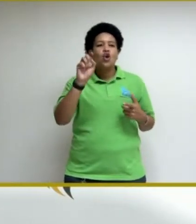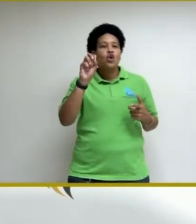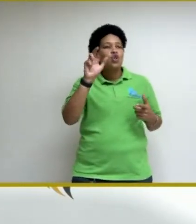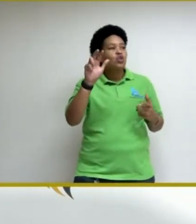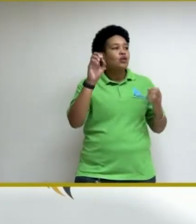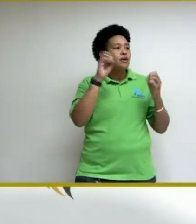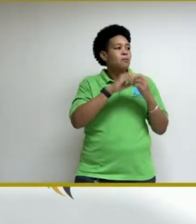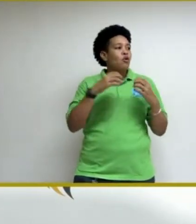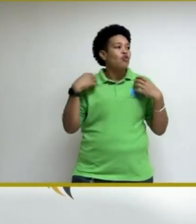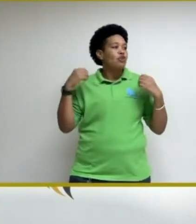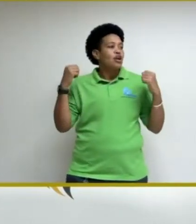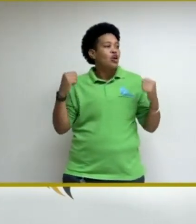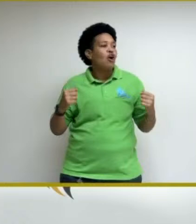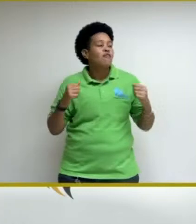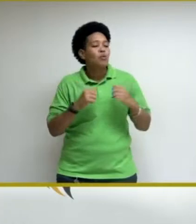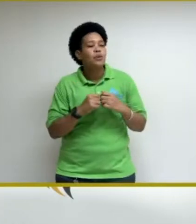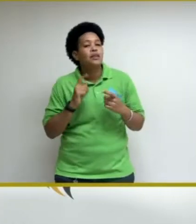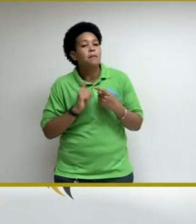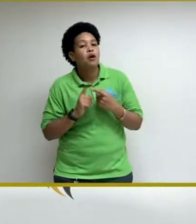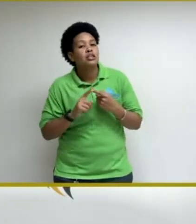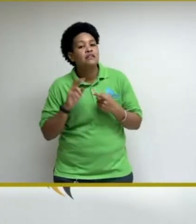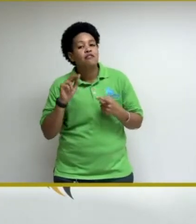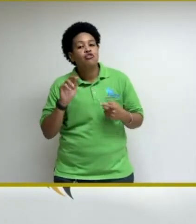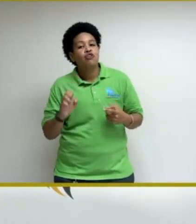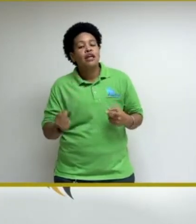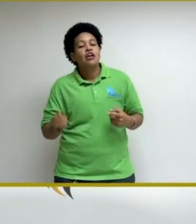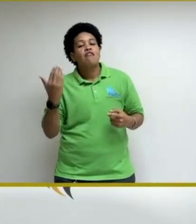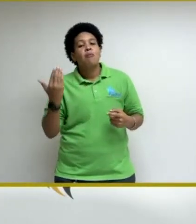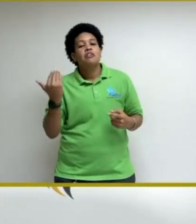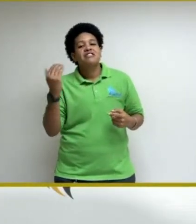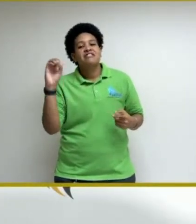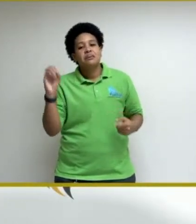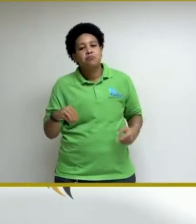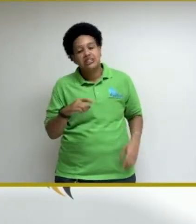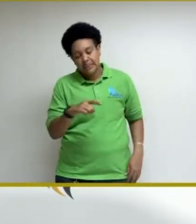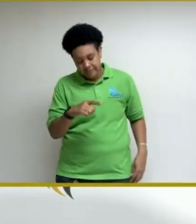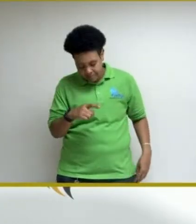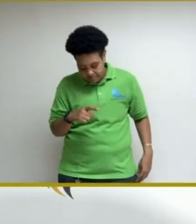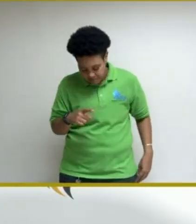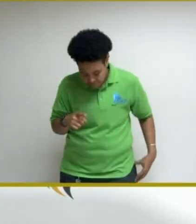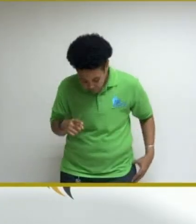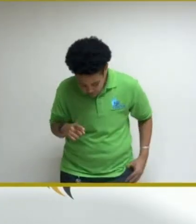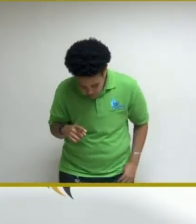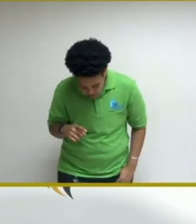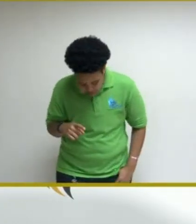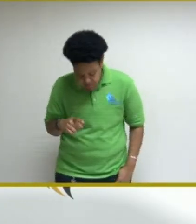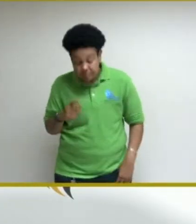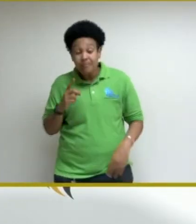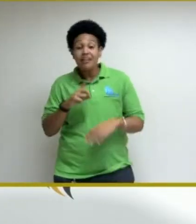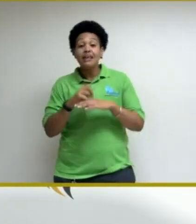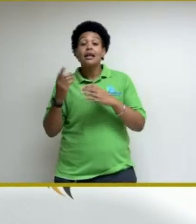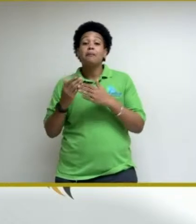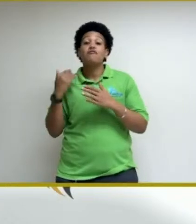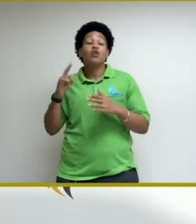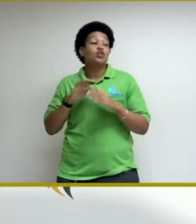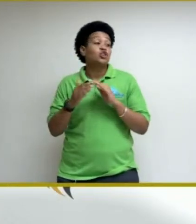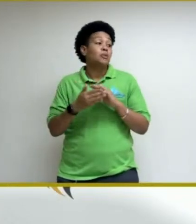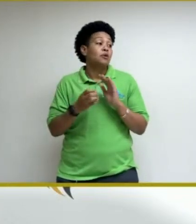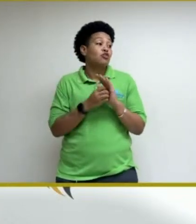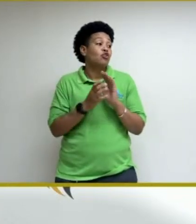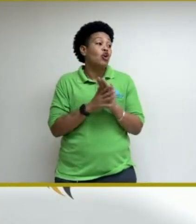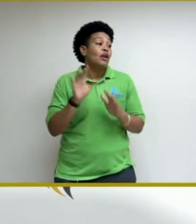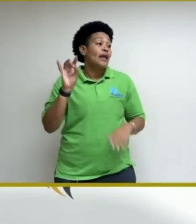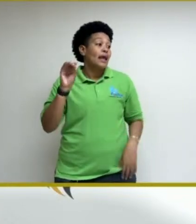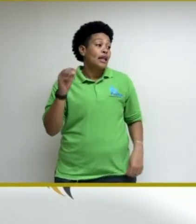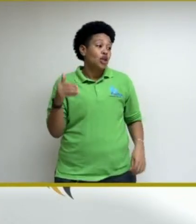more recoveries, with a positivity rate of 15%. The day before that, the island recorded 80